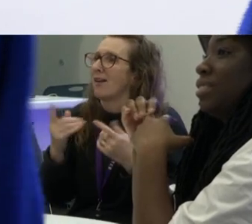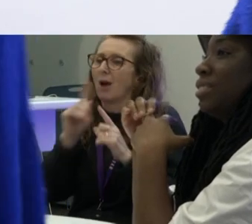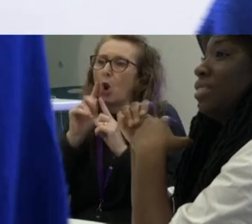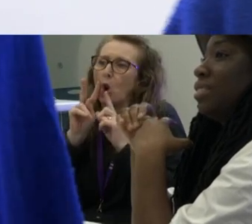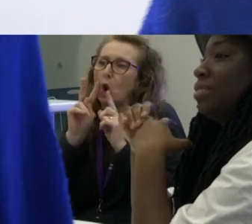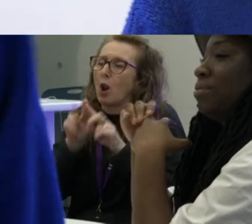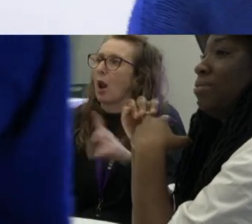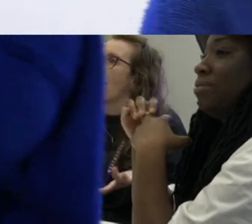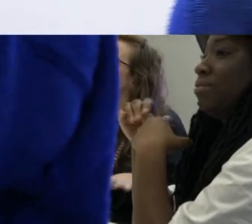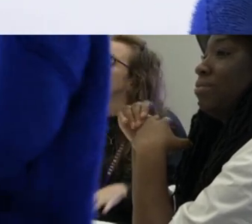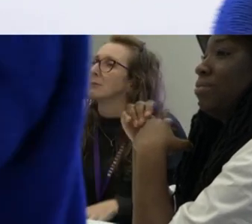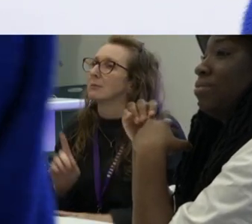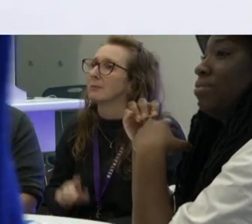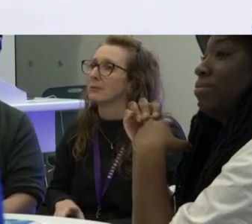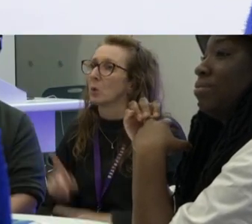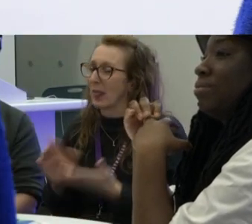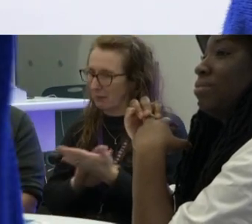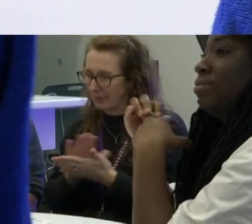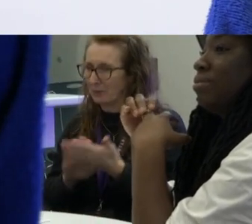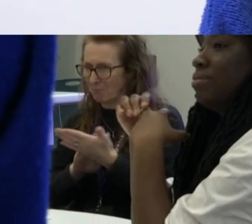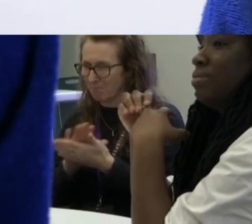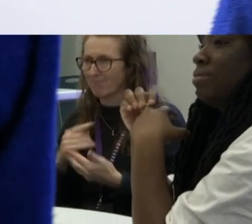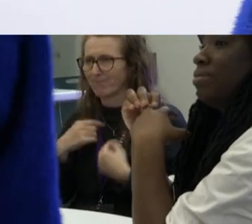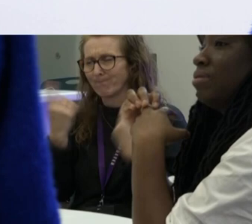like, okay, I can think about that. What does that mean?